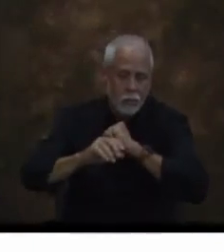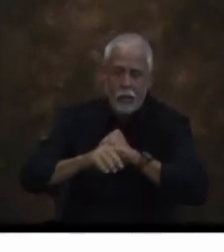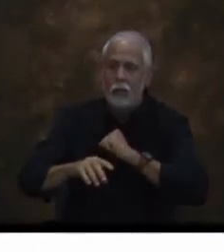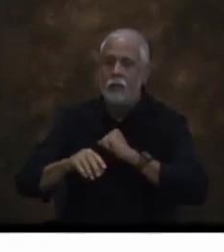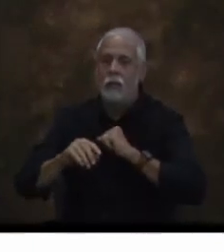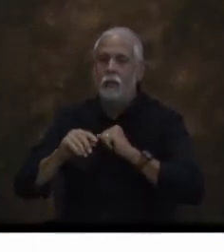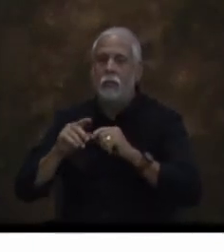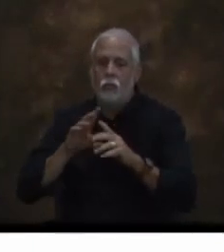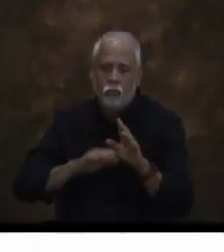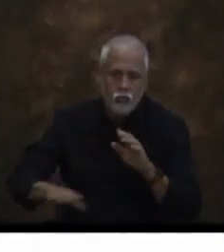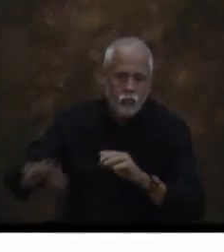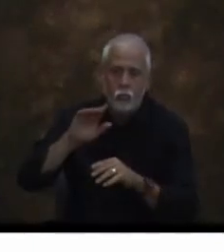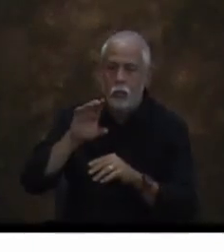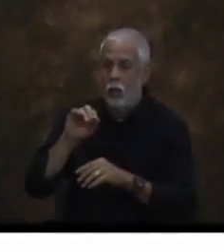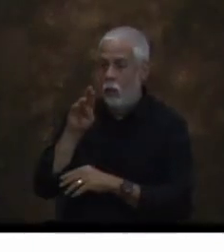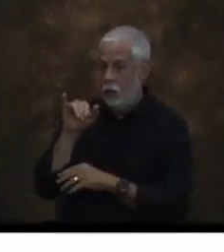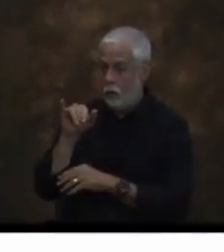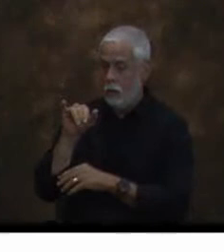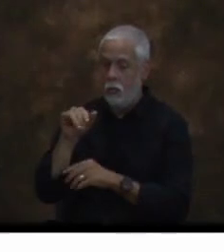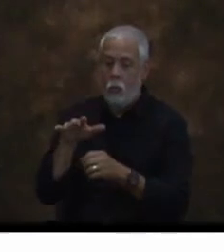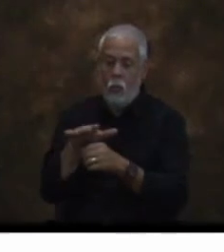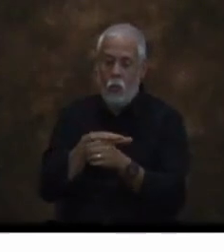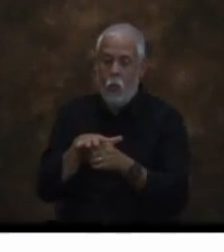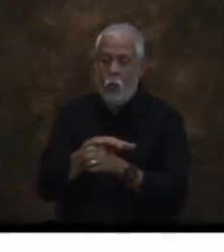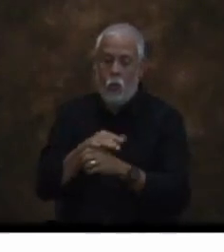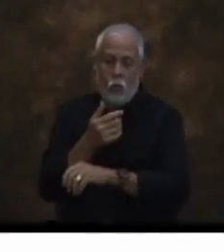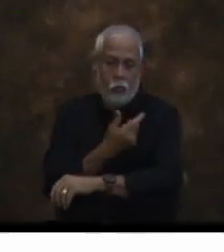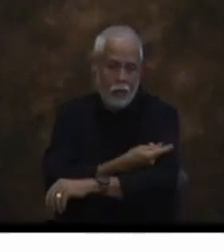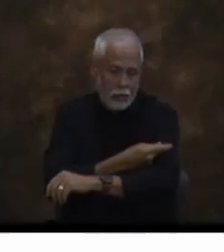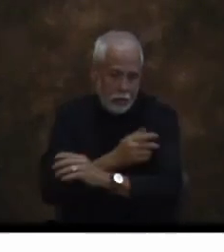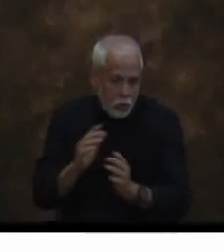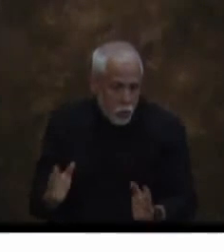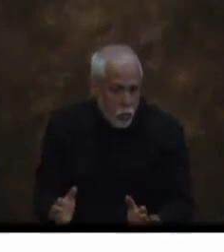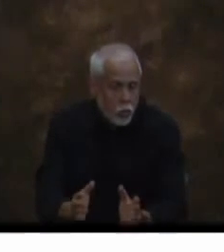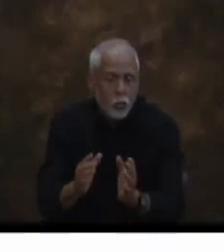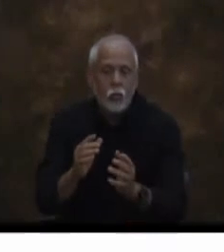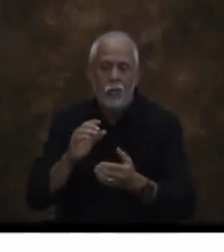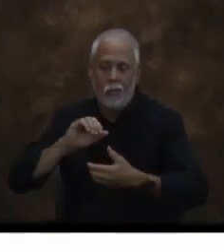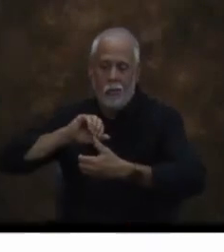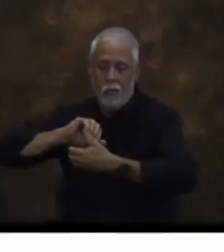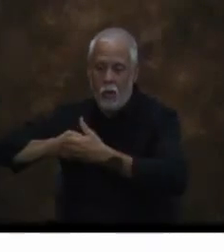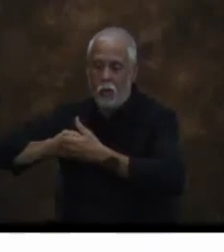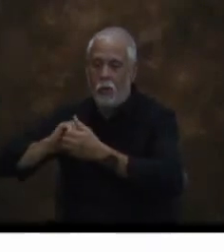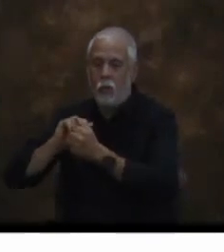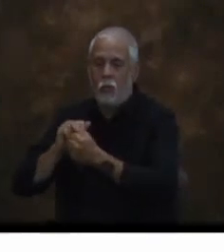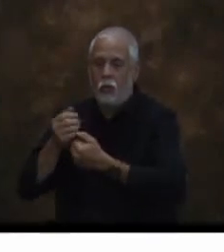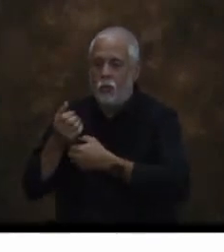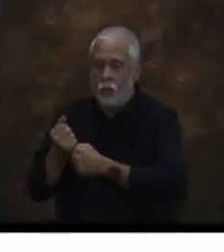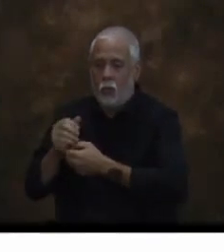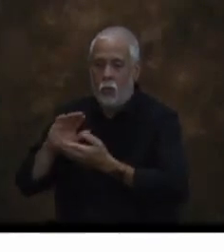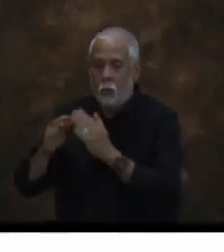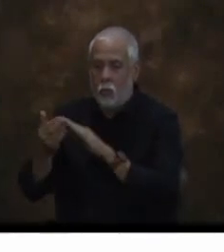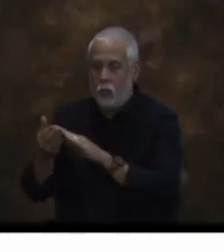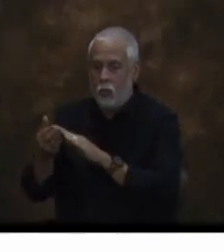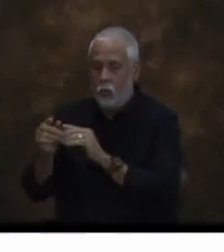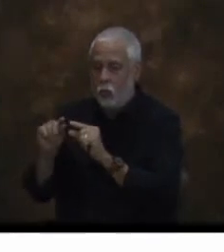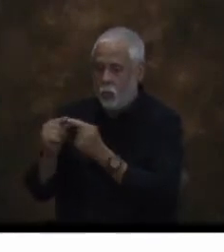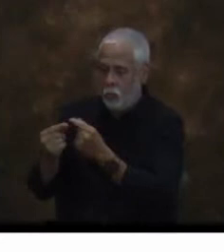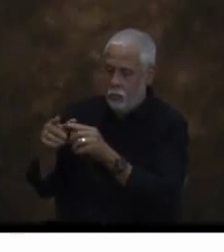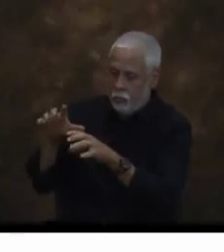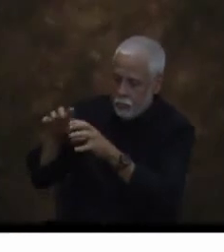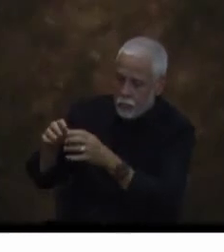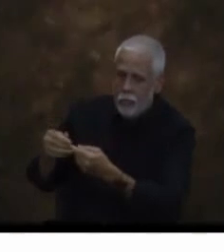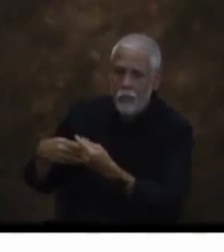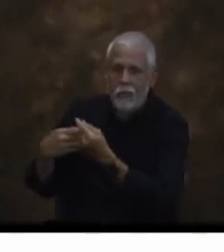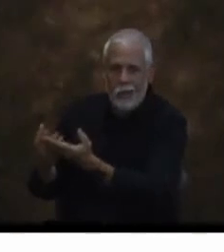events throughout the county, local vaccination incentives, and partnership with trusted community organizations